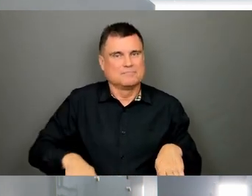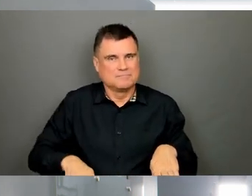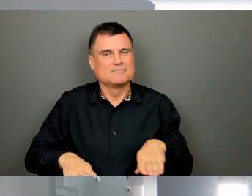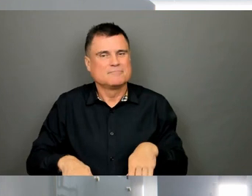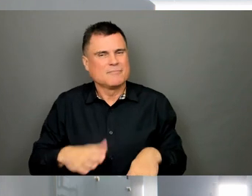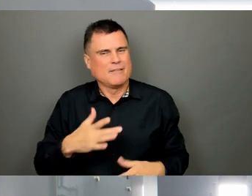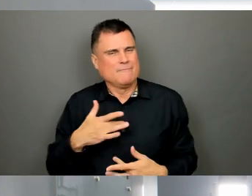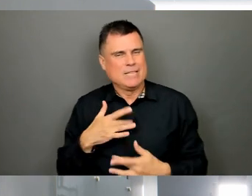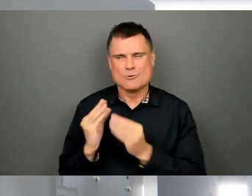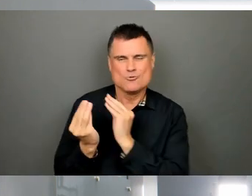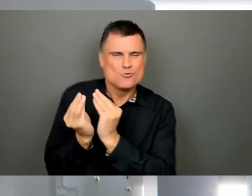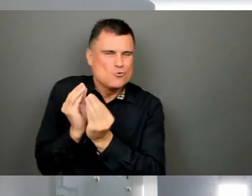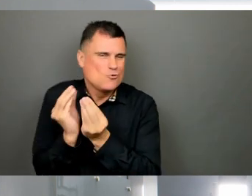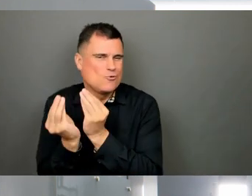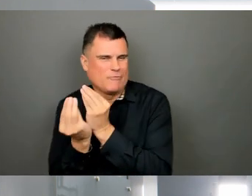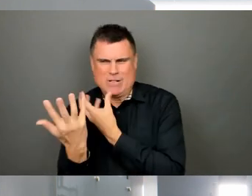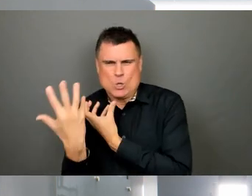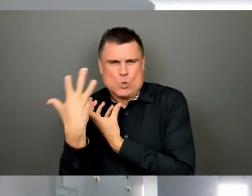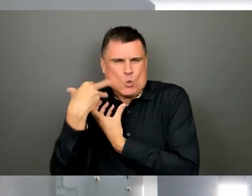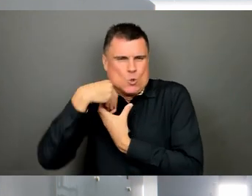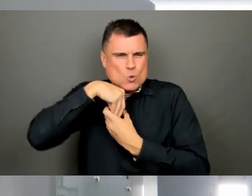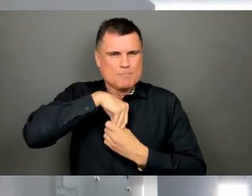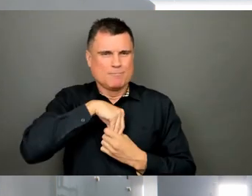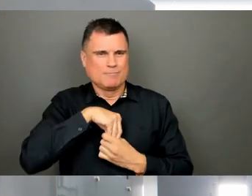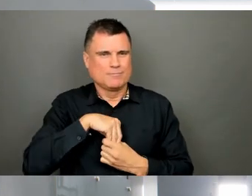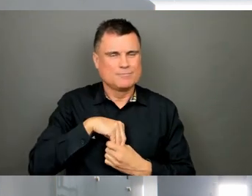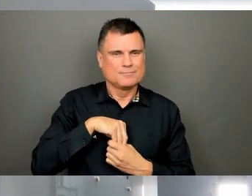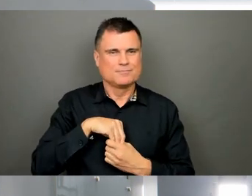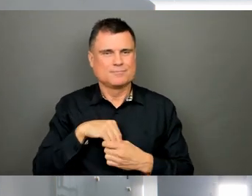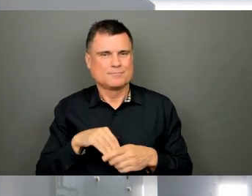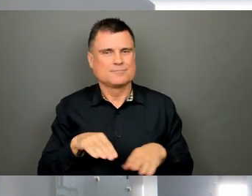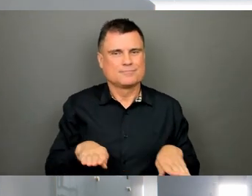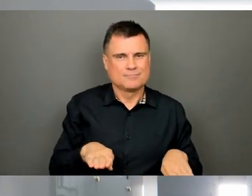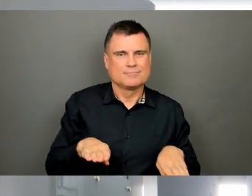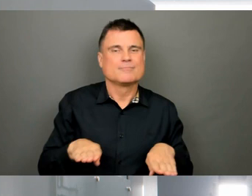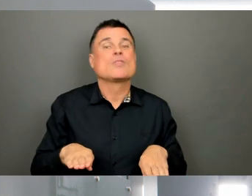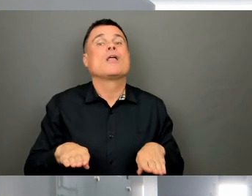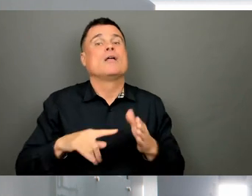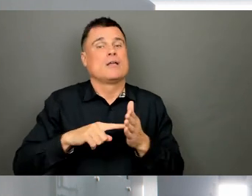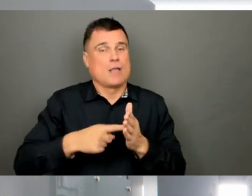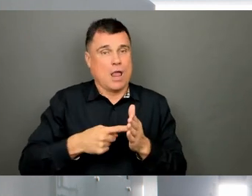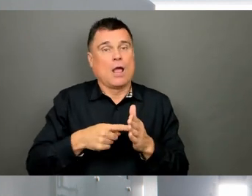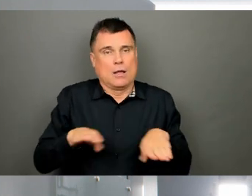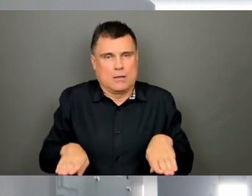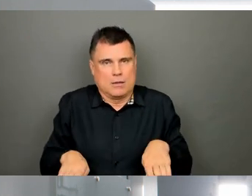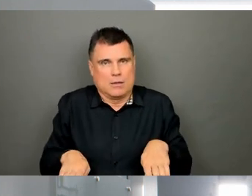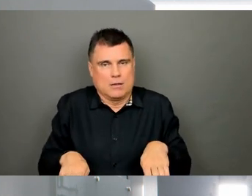All right, finding that groove. Once you have that groove, we're gonna start with the hot